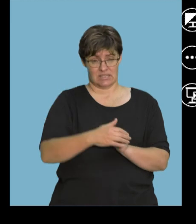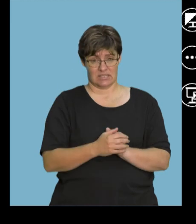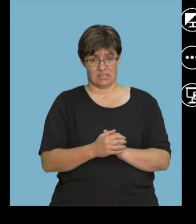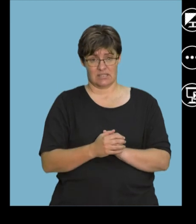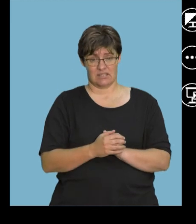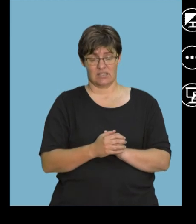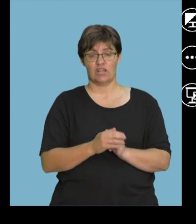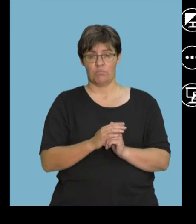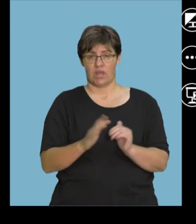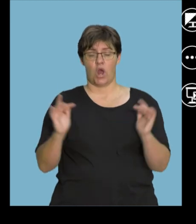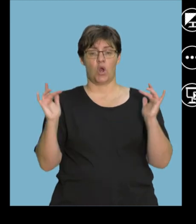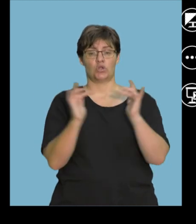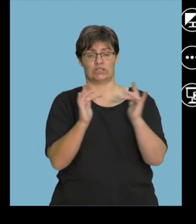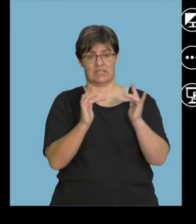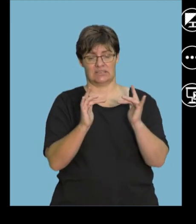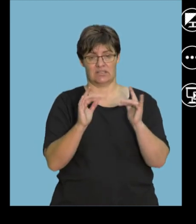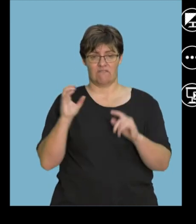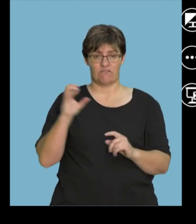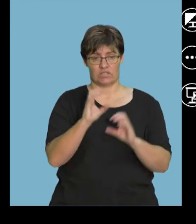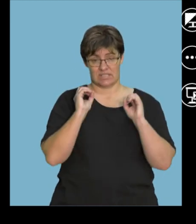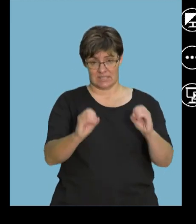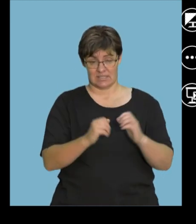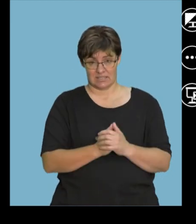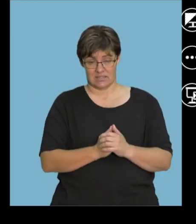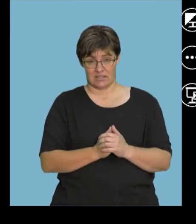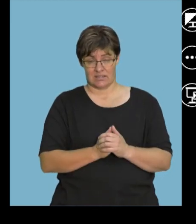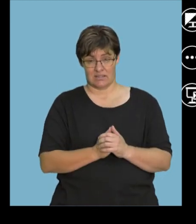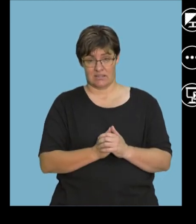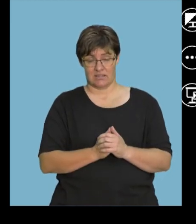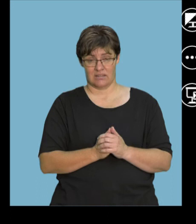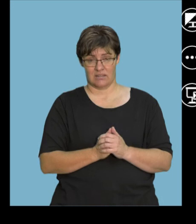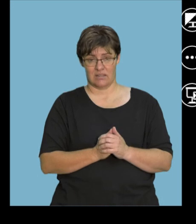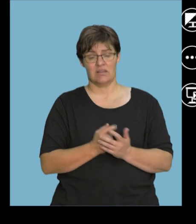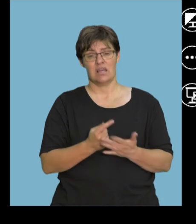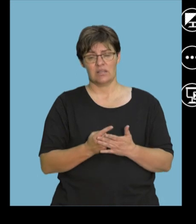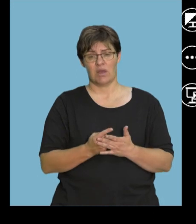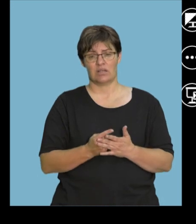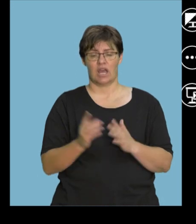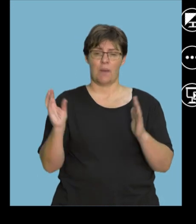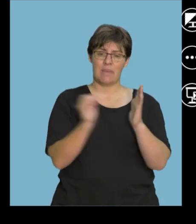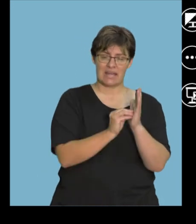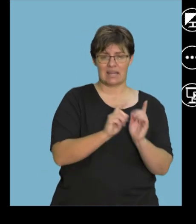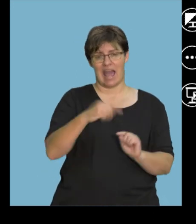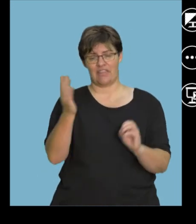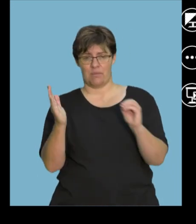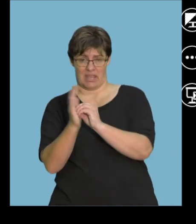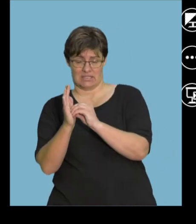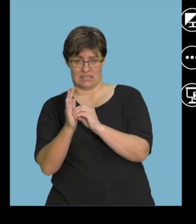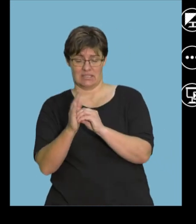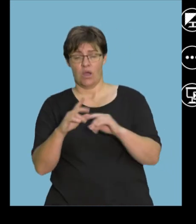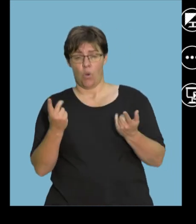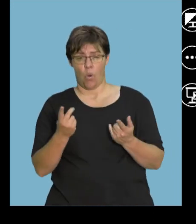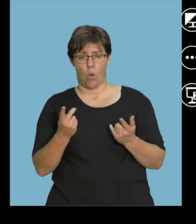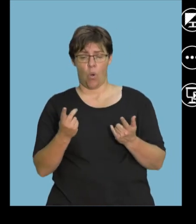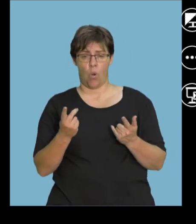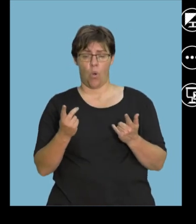outside the magnet in which there will be a non-contact force, and the non-contact force is actually between a magnet